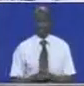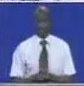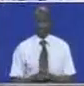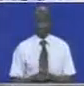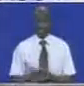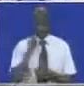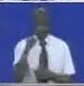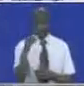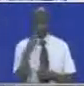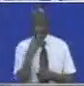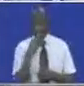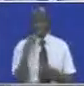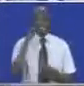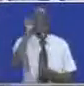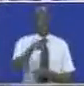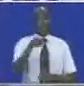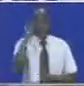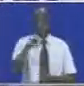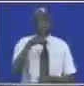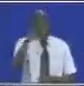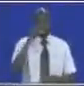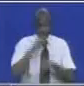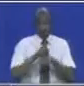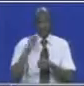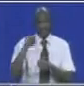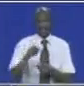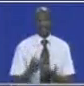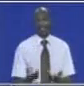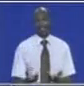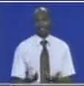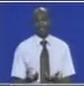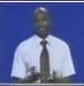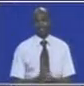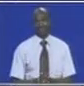he actually played around and said, yeah, you're going to school.